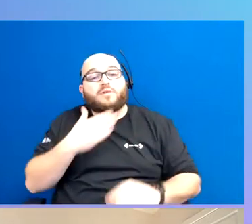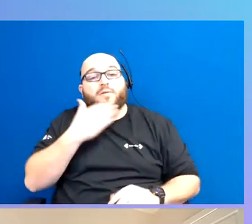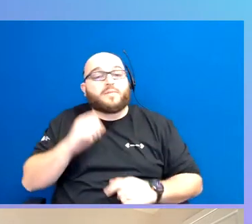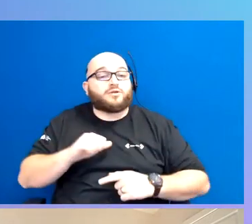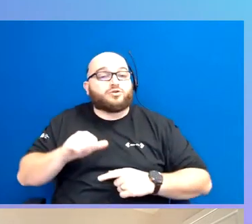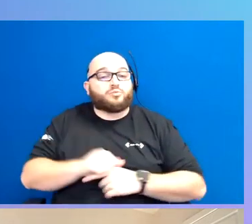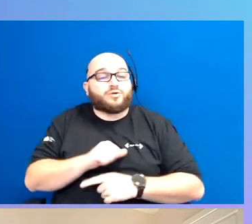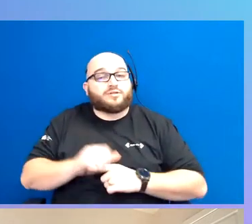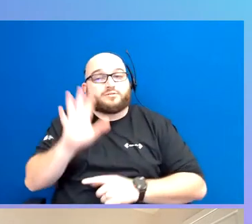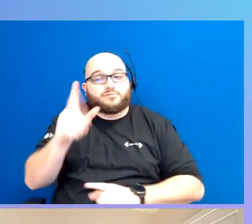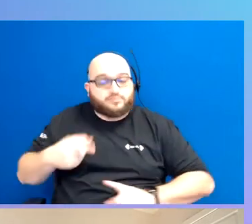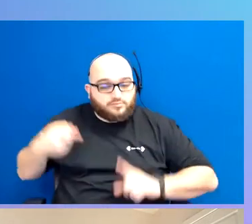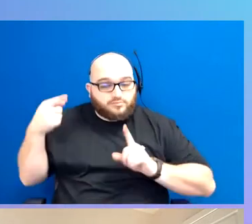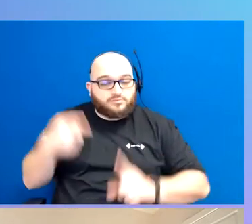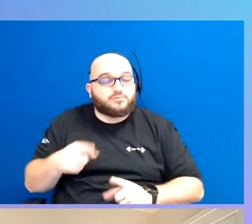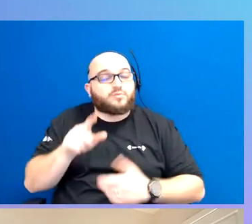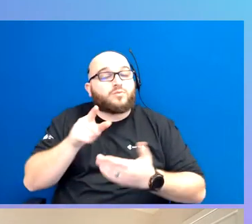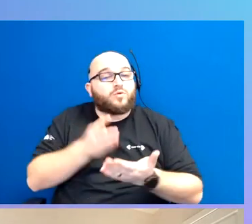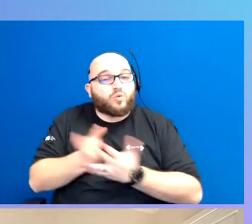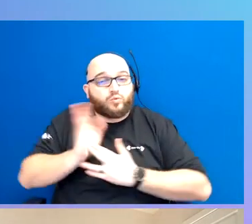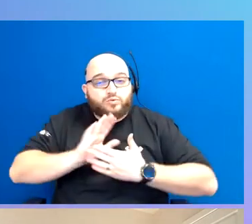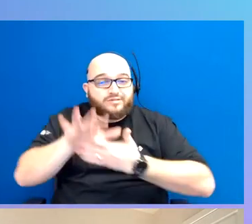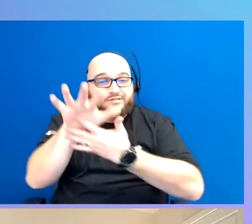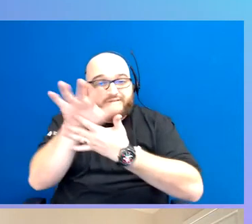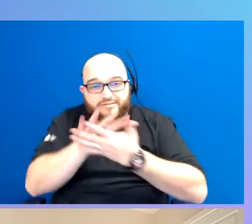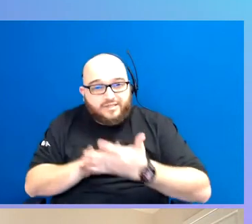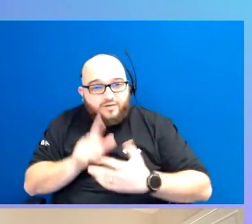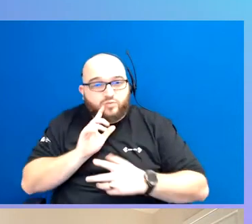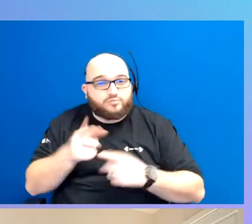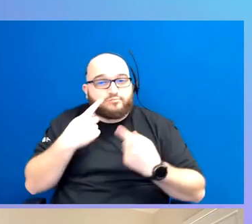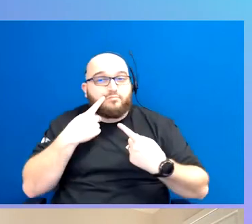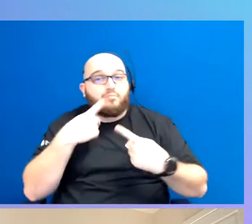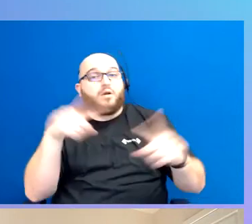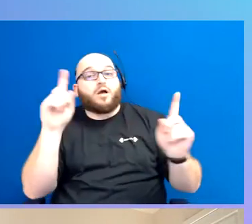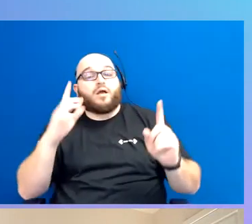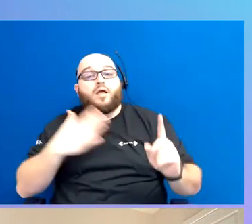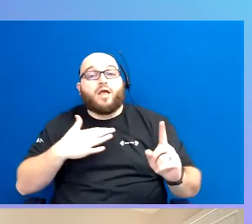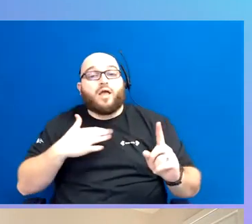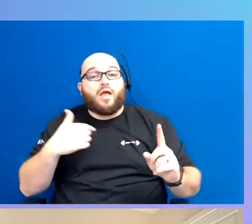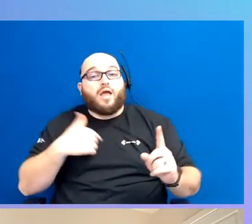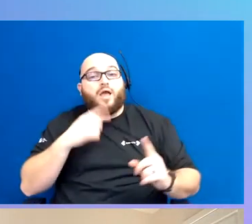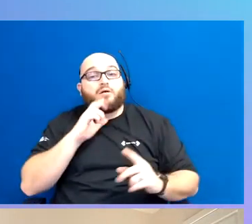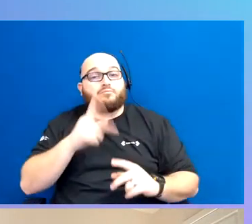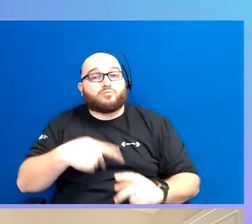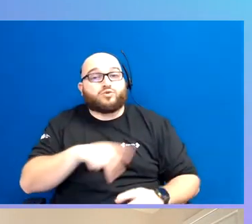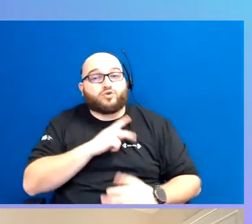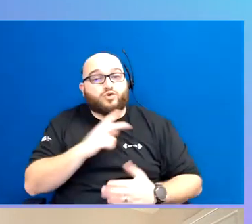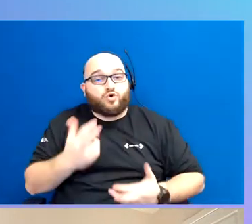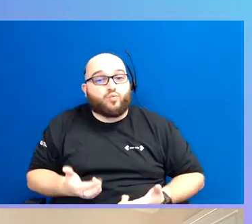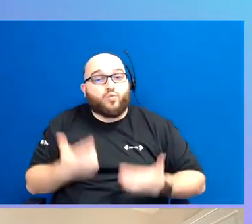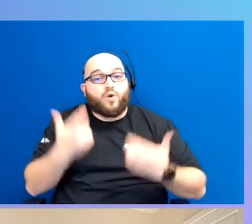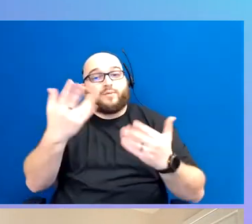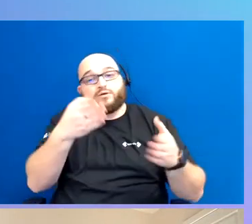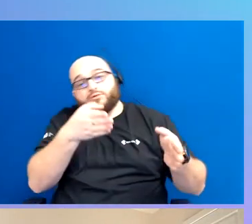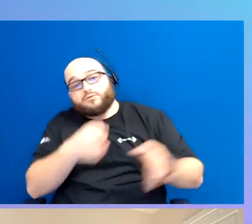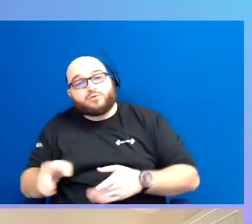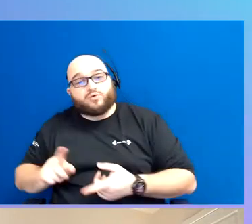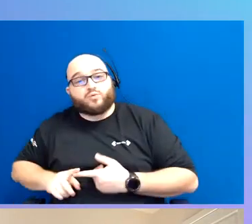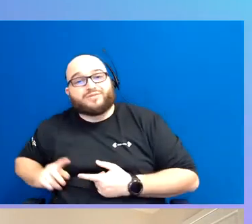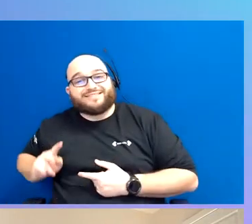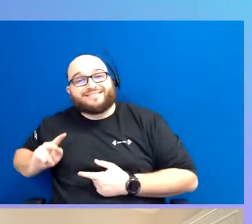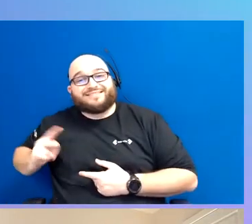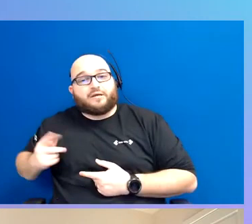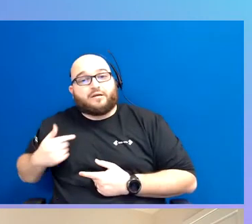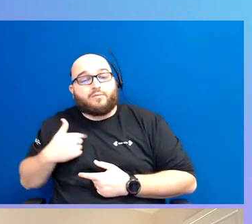comes down through the design channels and to the developers, I highly recommend shifting left, as our whole